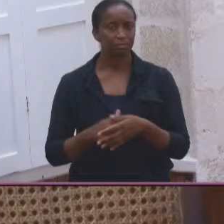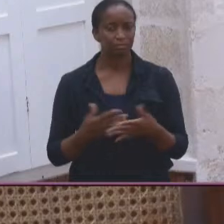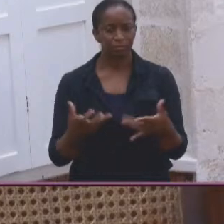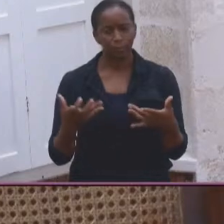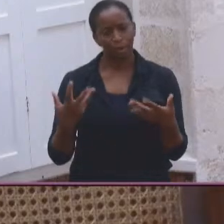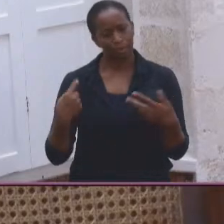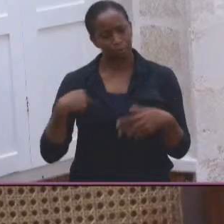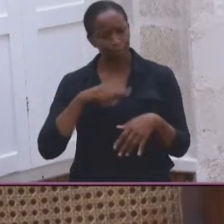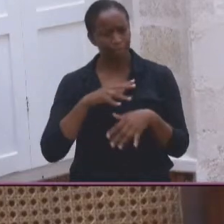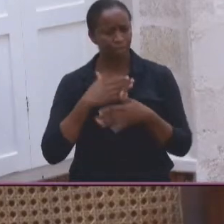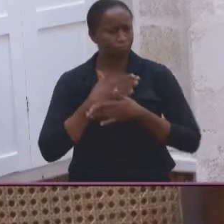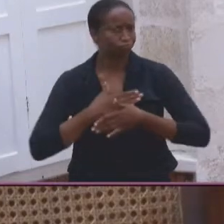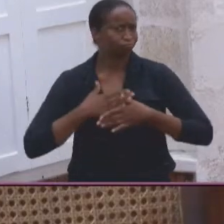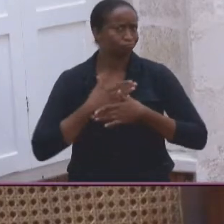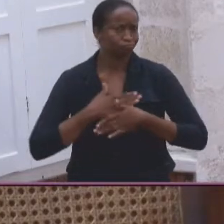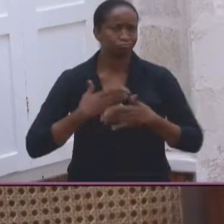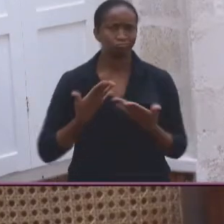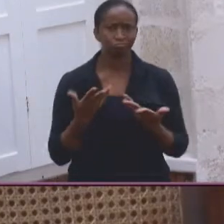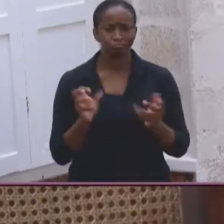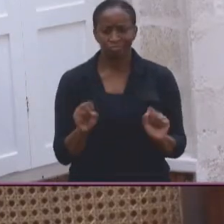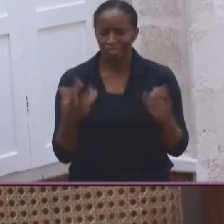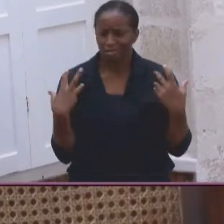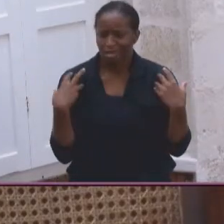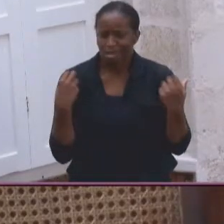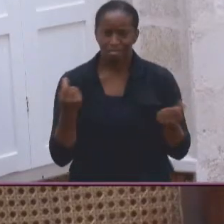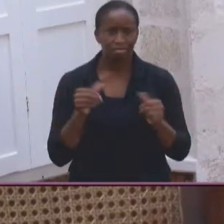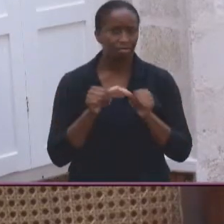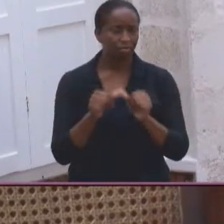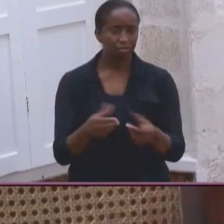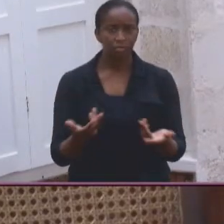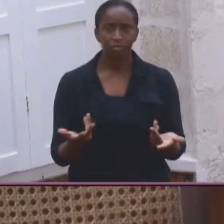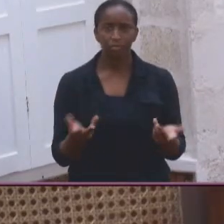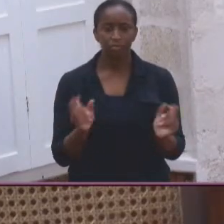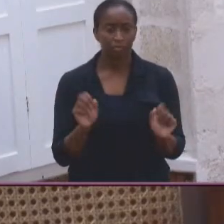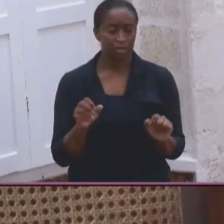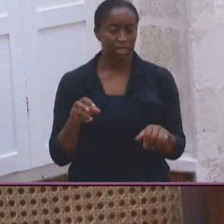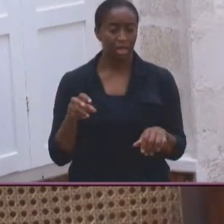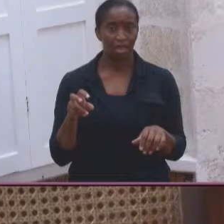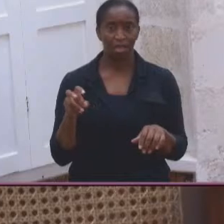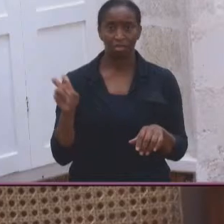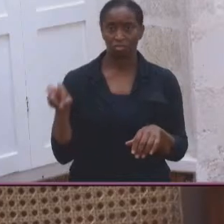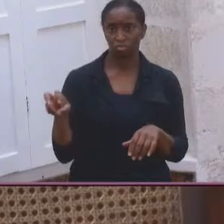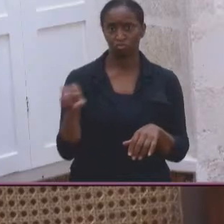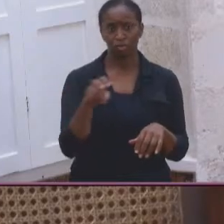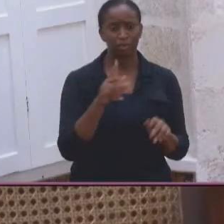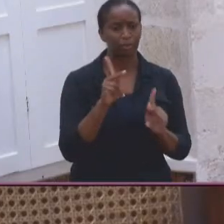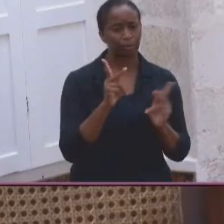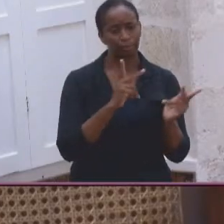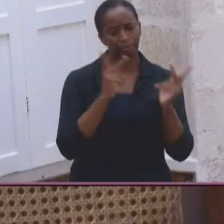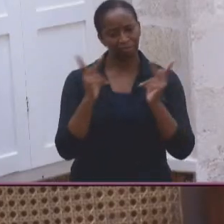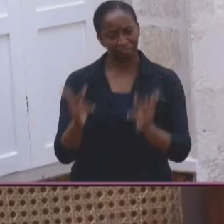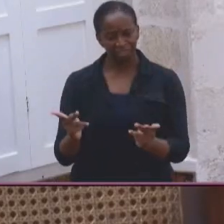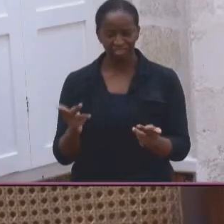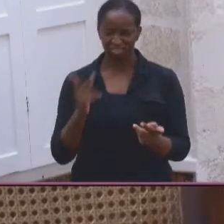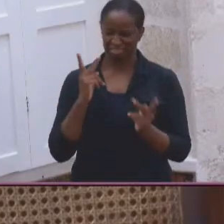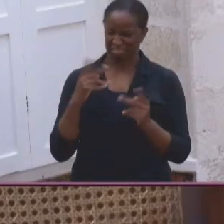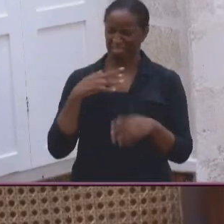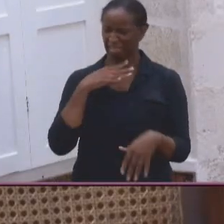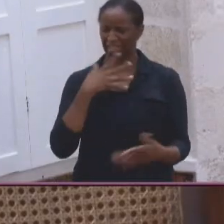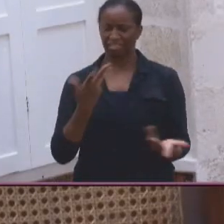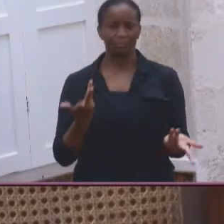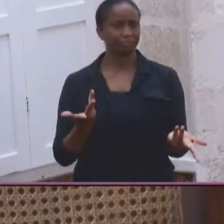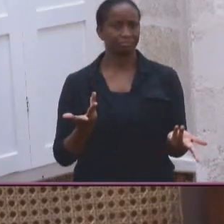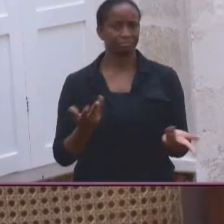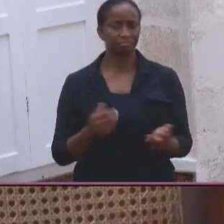life, for our tourism-based economy. There was a time when this, when our national anthem perhaps